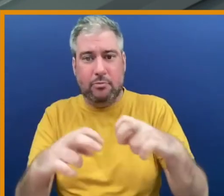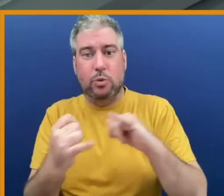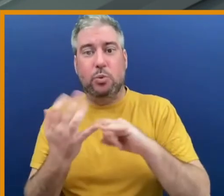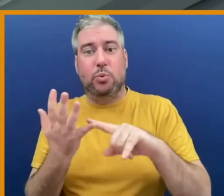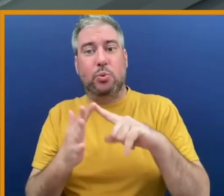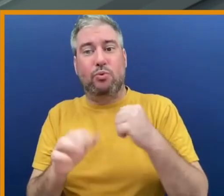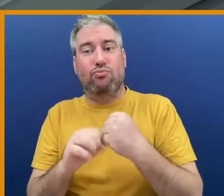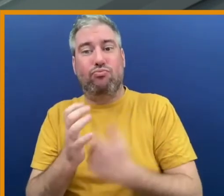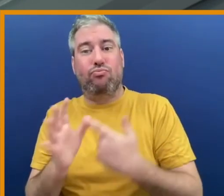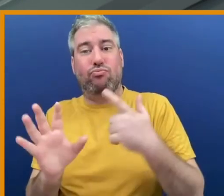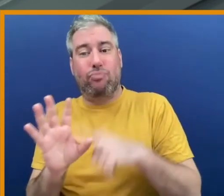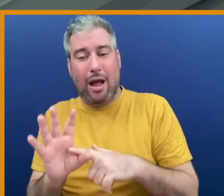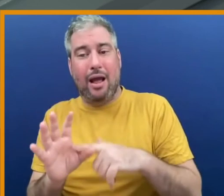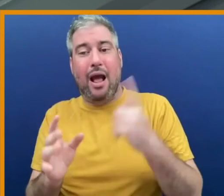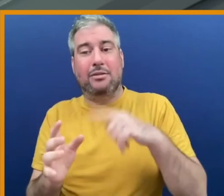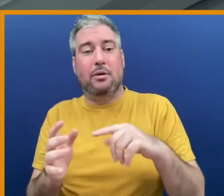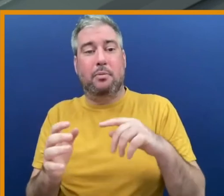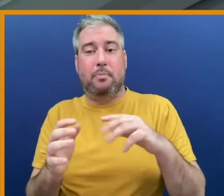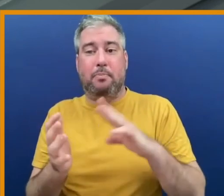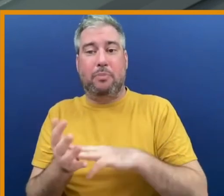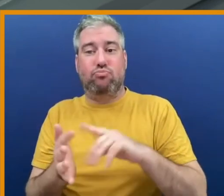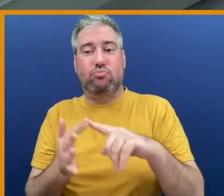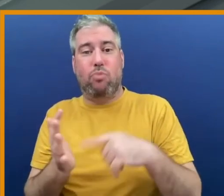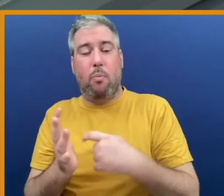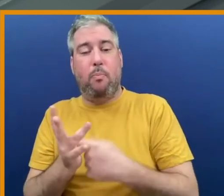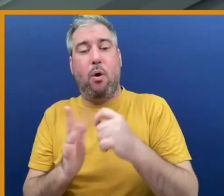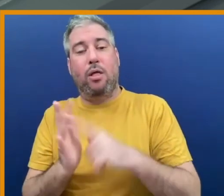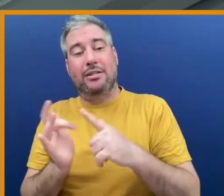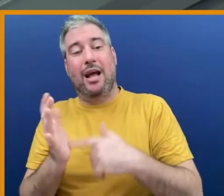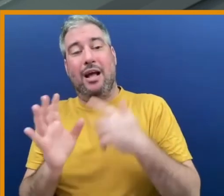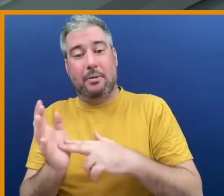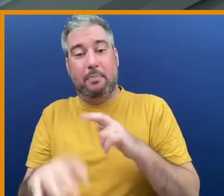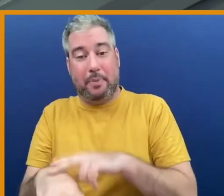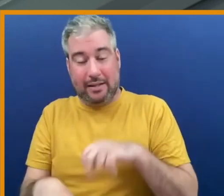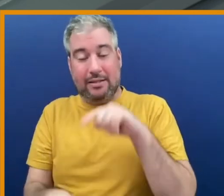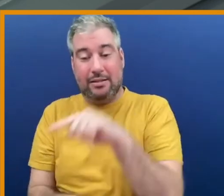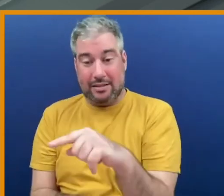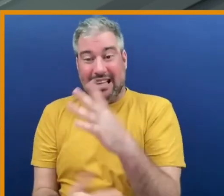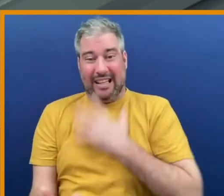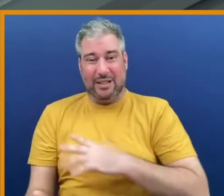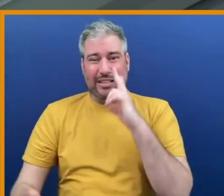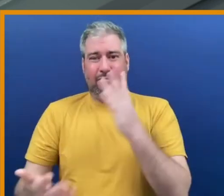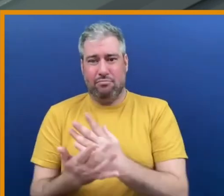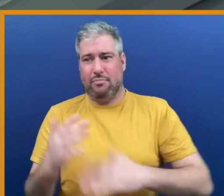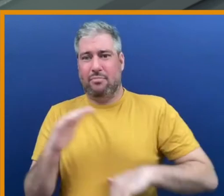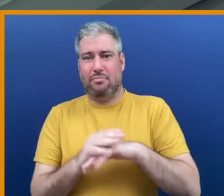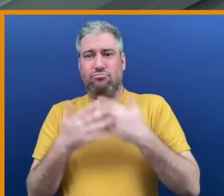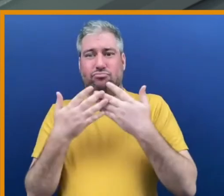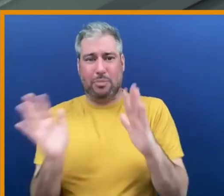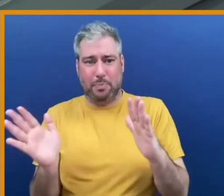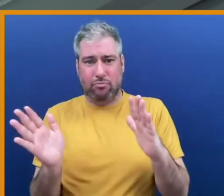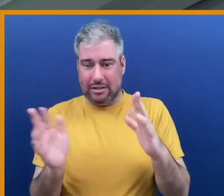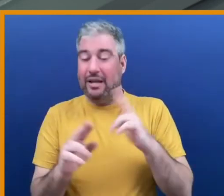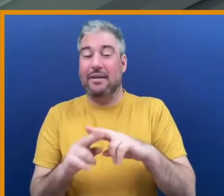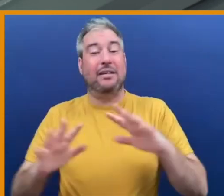be expected to trust the government. And then finally, Nick DaCosta, who made a rousing speech in favour of this, again